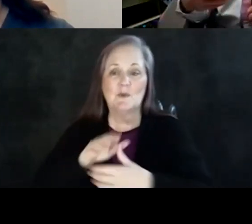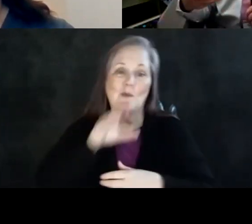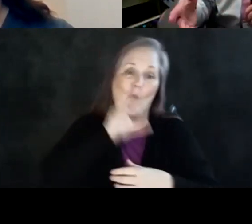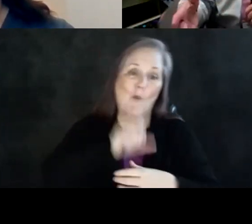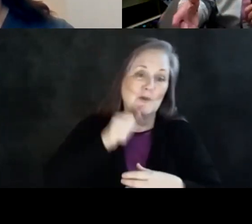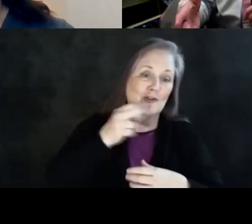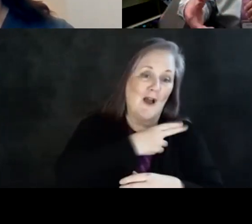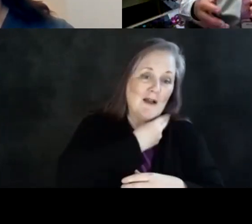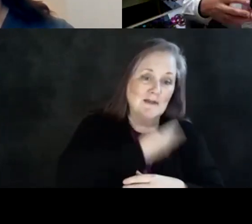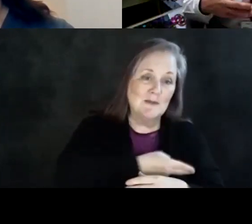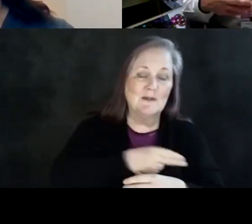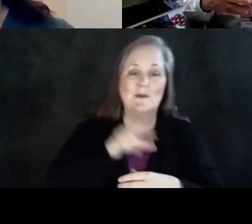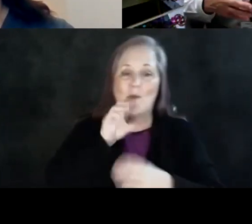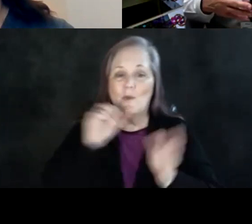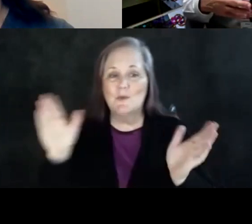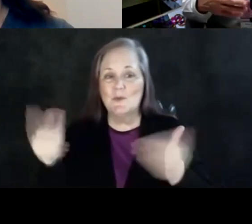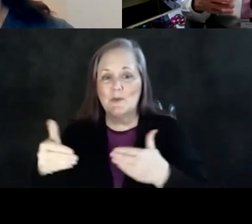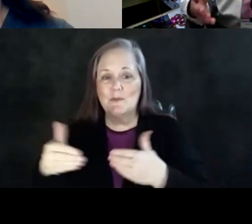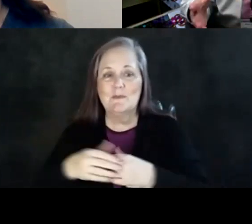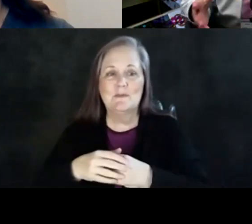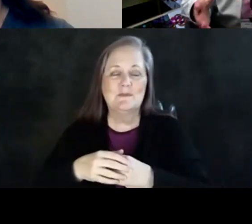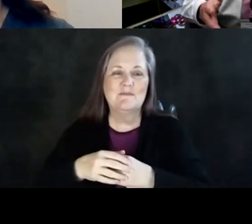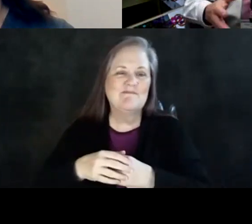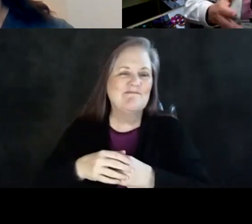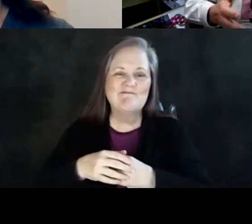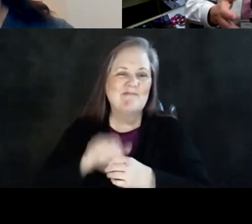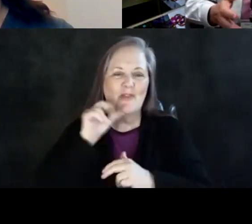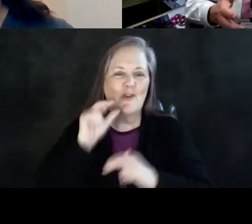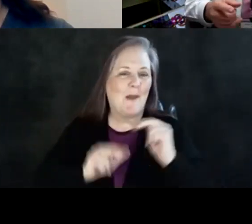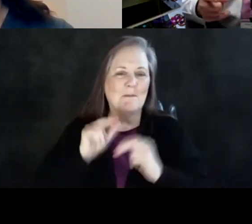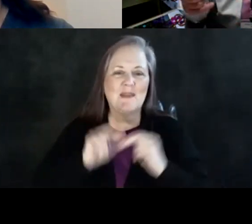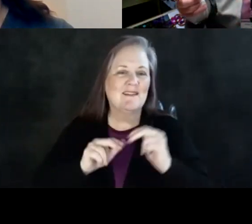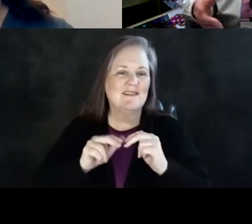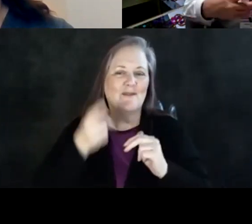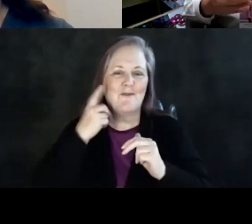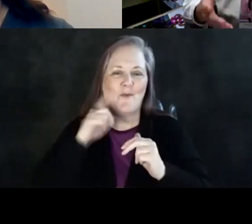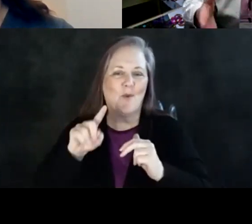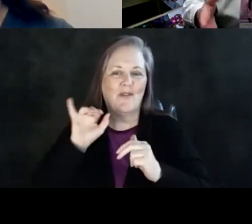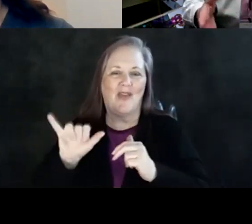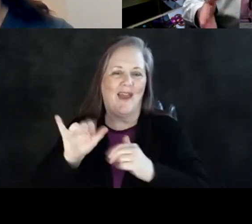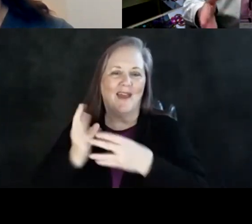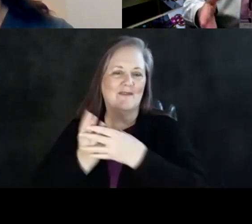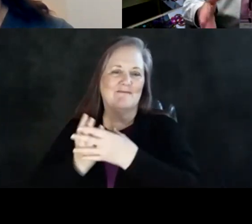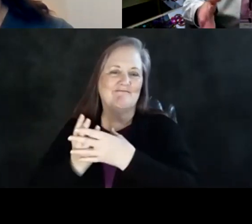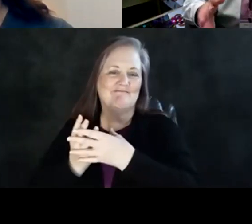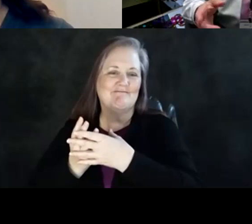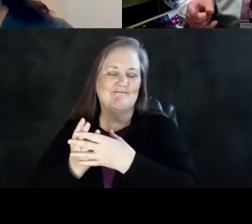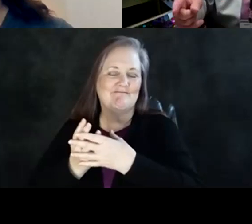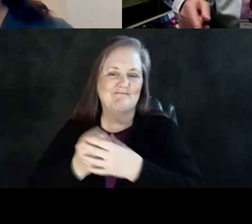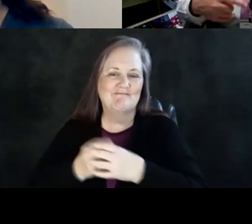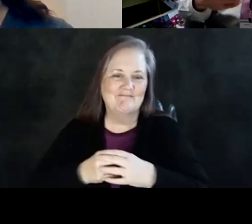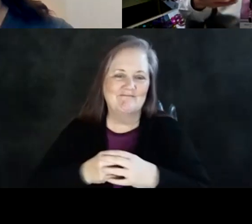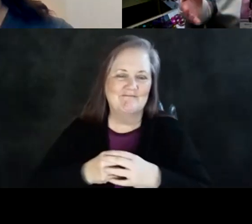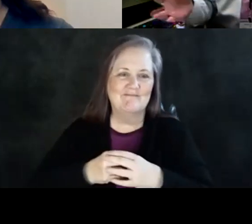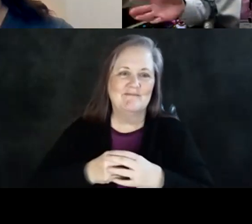hospitals or older rooms are not built to the kind of standards that currently are